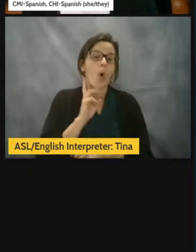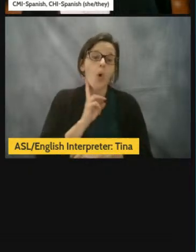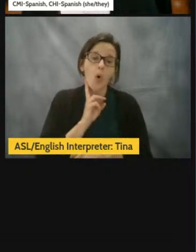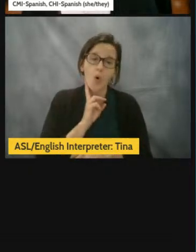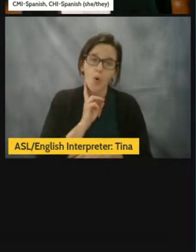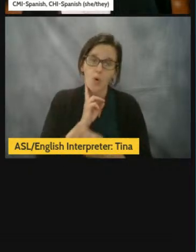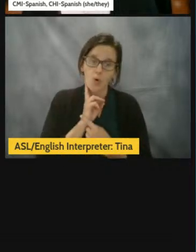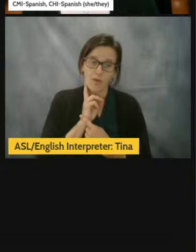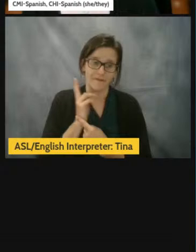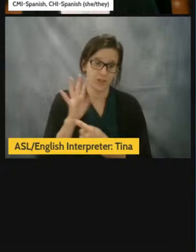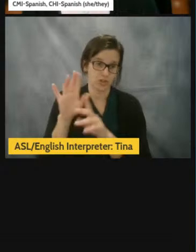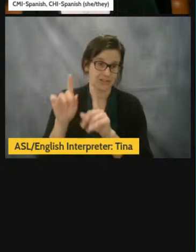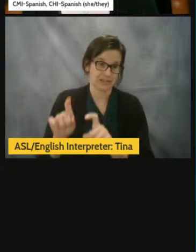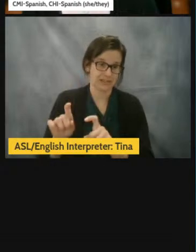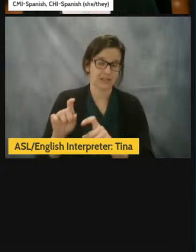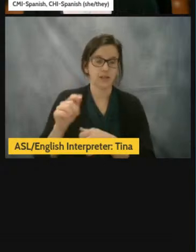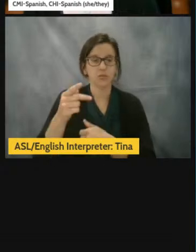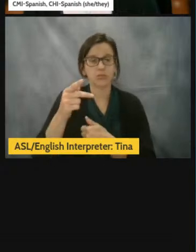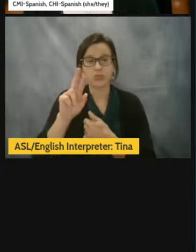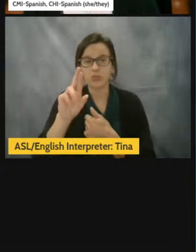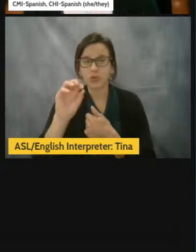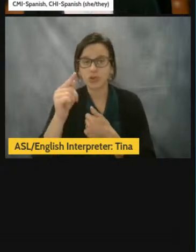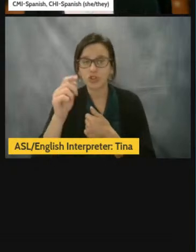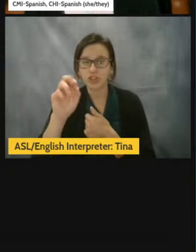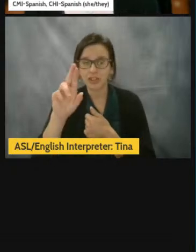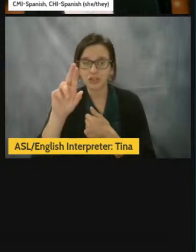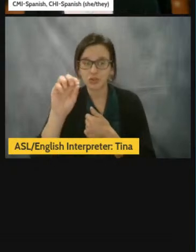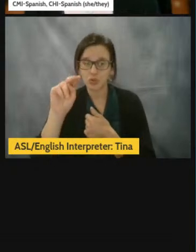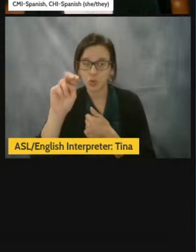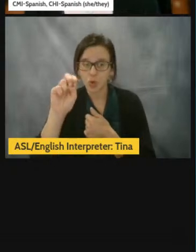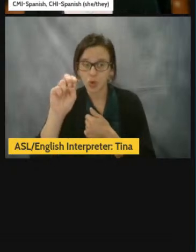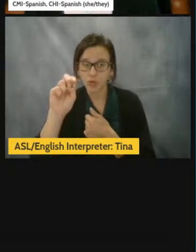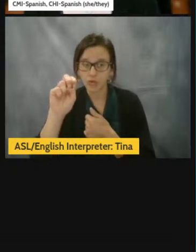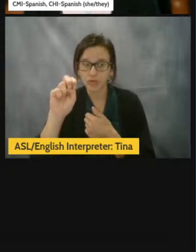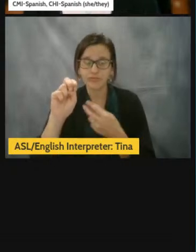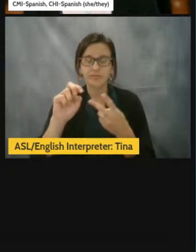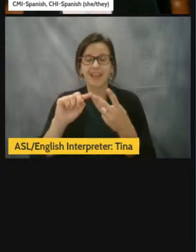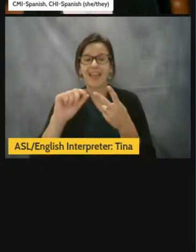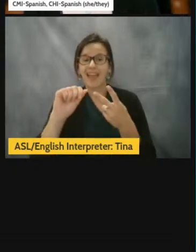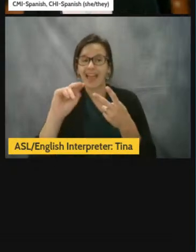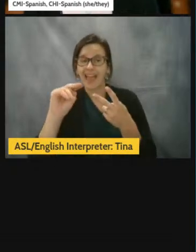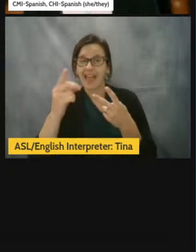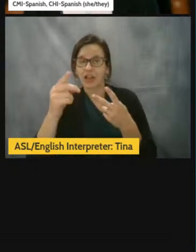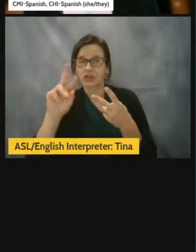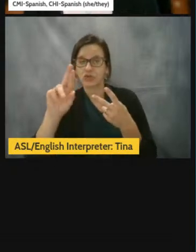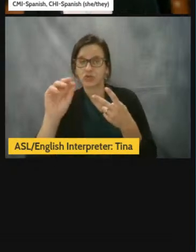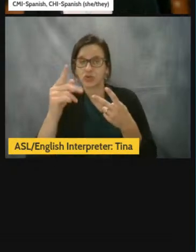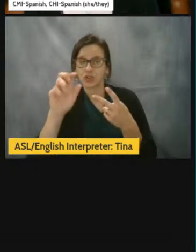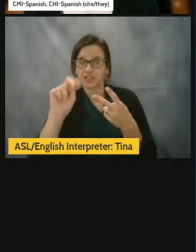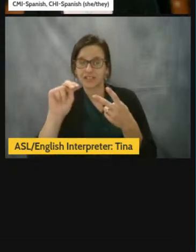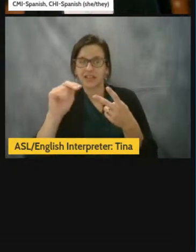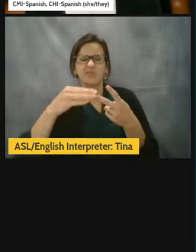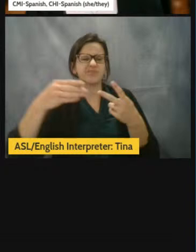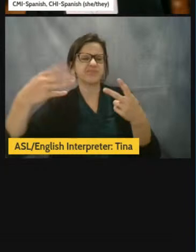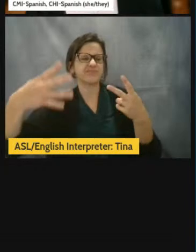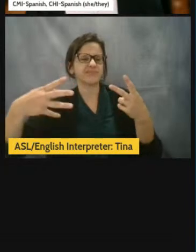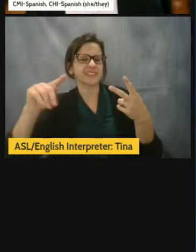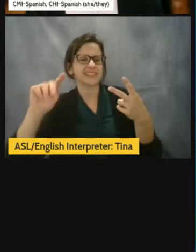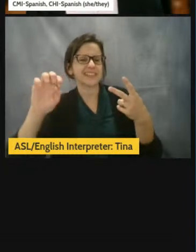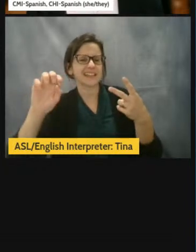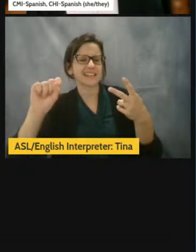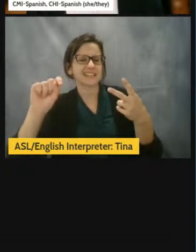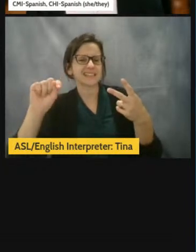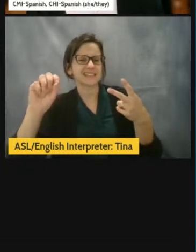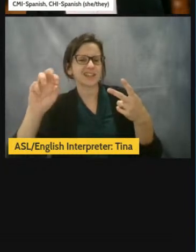progesterone, androgens. So testosterone is an example of an androgen, and estrogens. So estrogens are a group